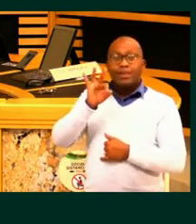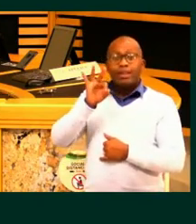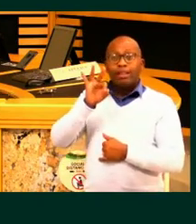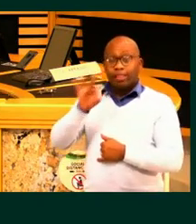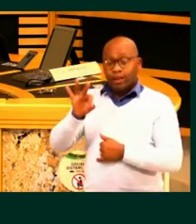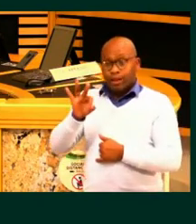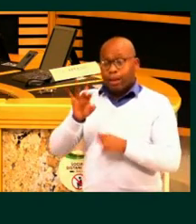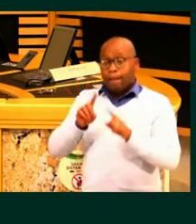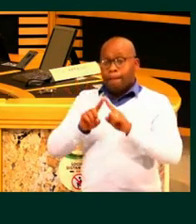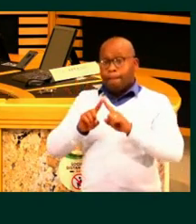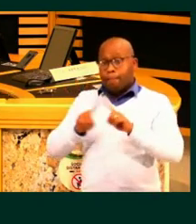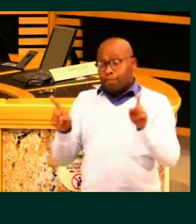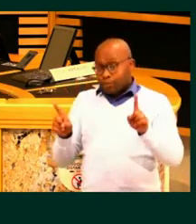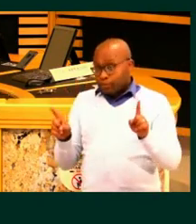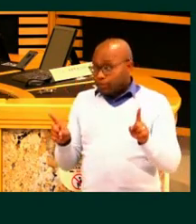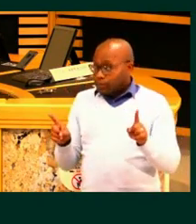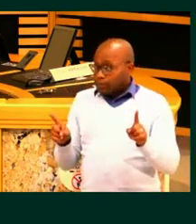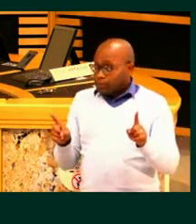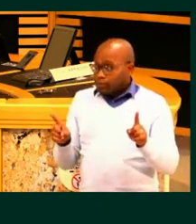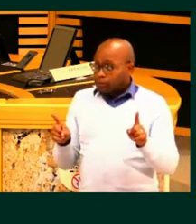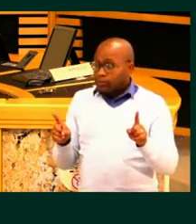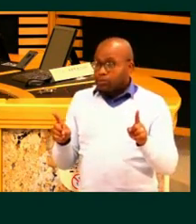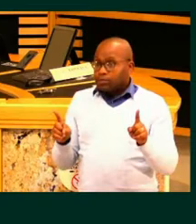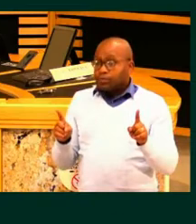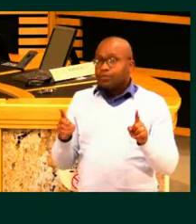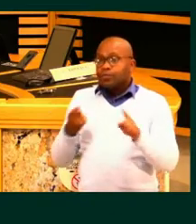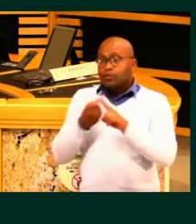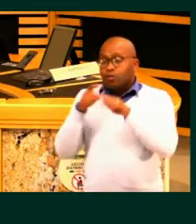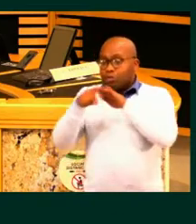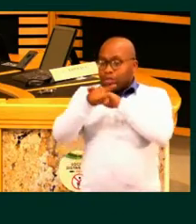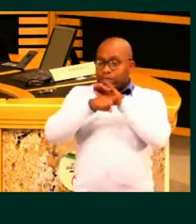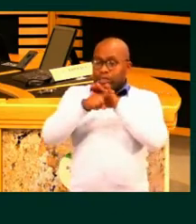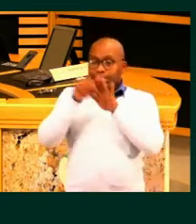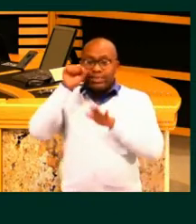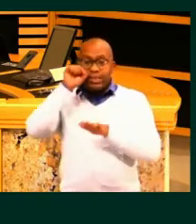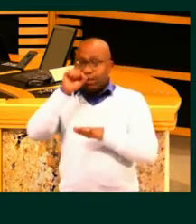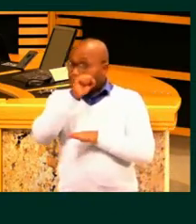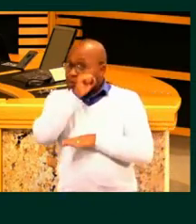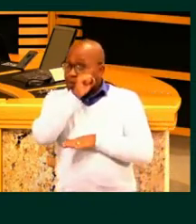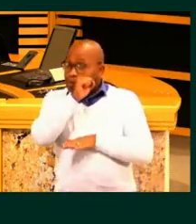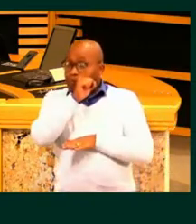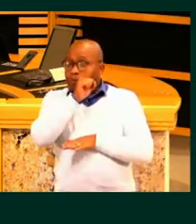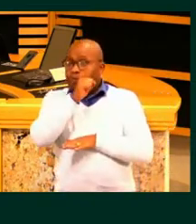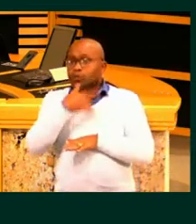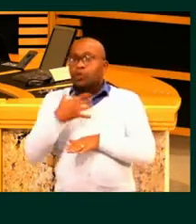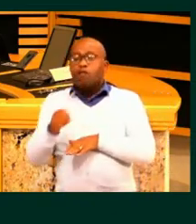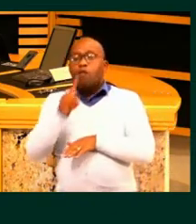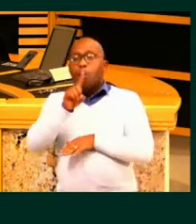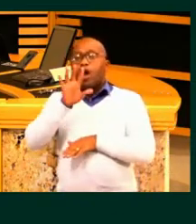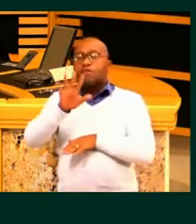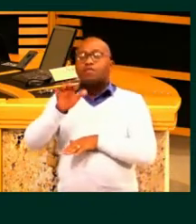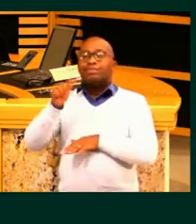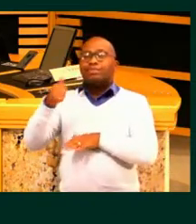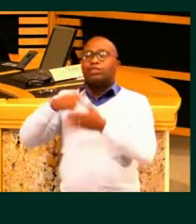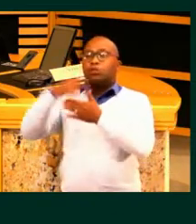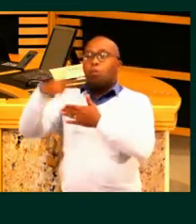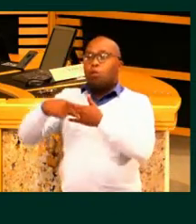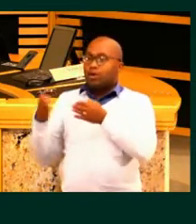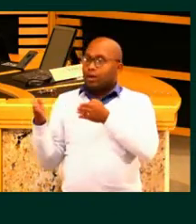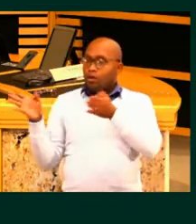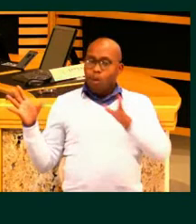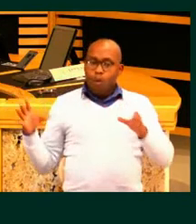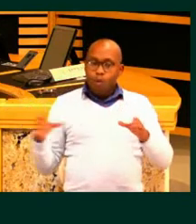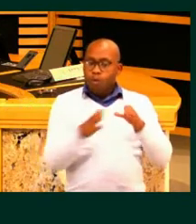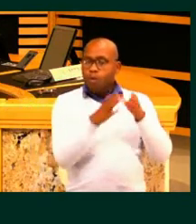however alone in in the S bment District alone there's 156 of these projects